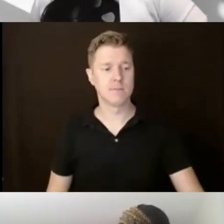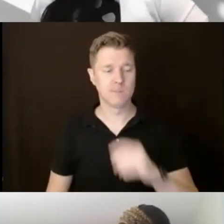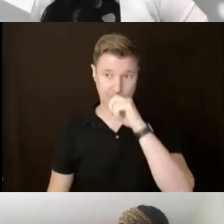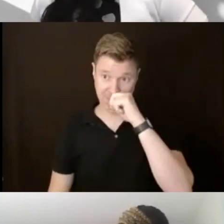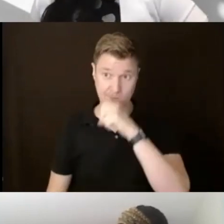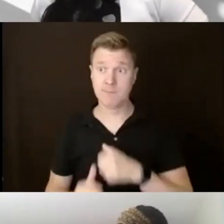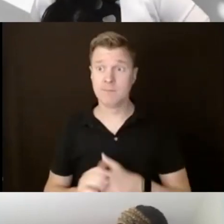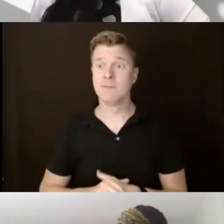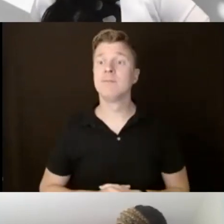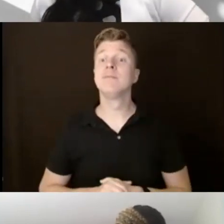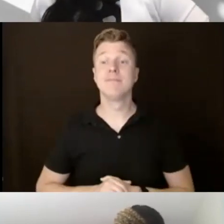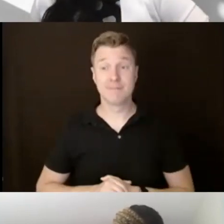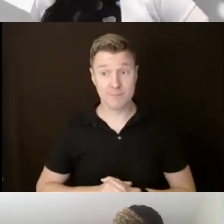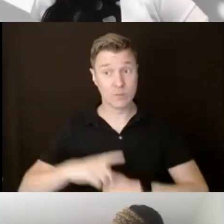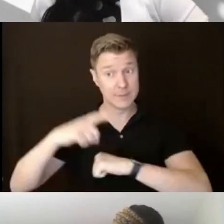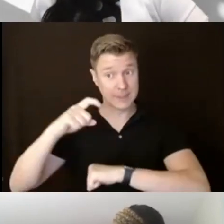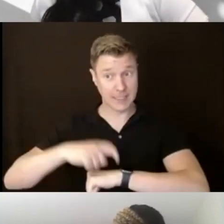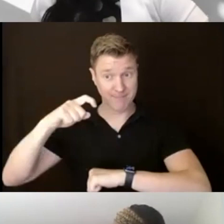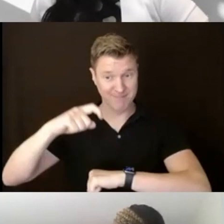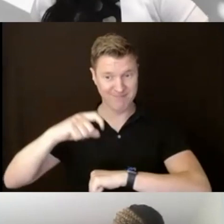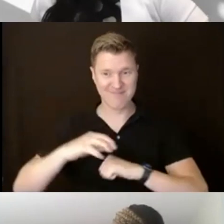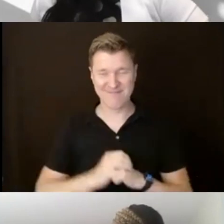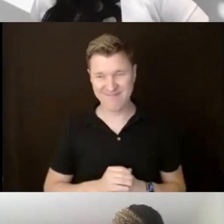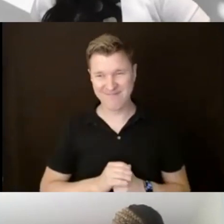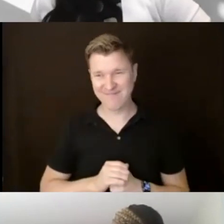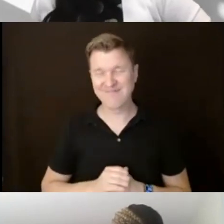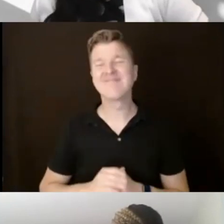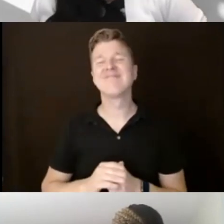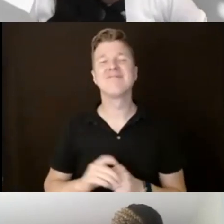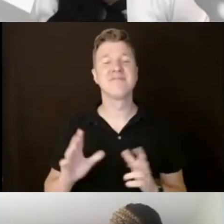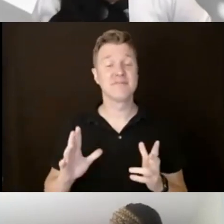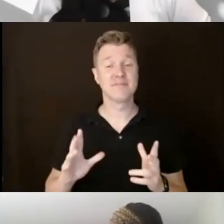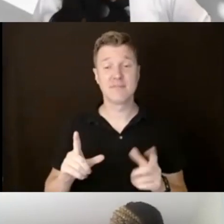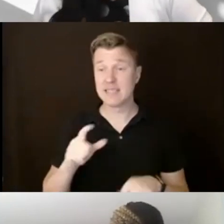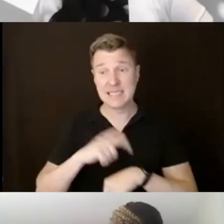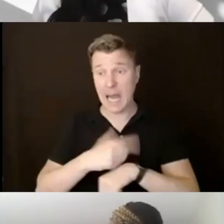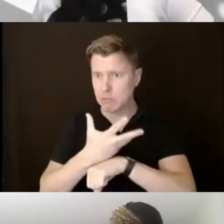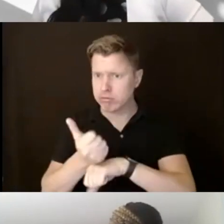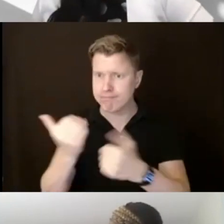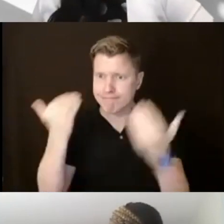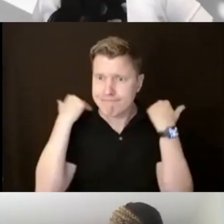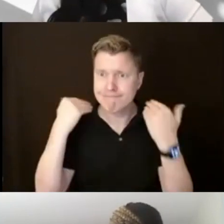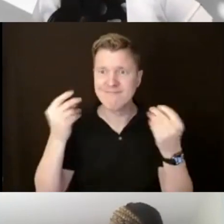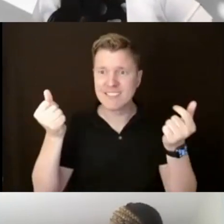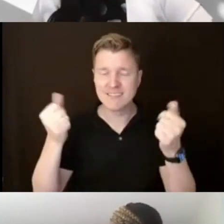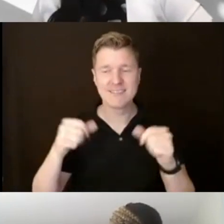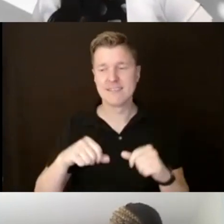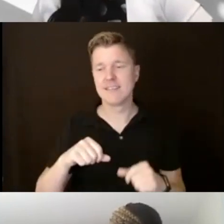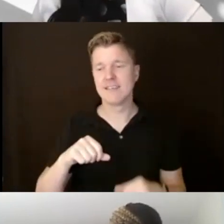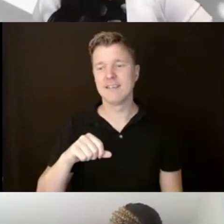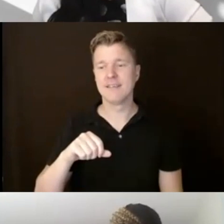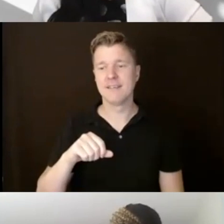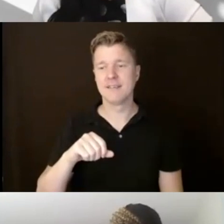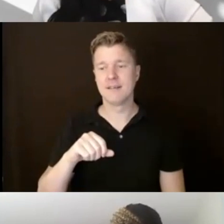So I think we're at time, but feel free. Time flew by. Thank you so much.